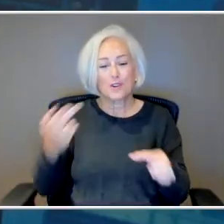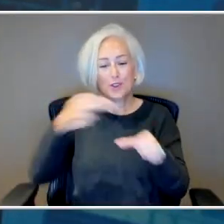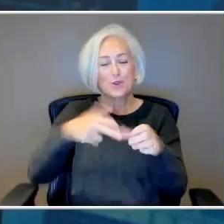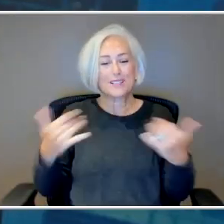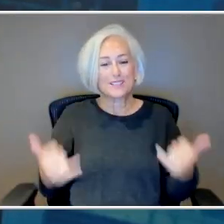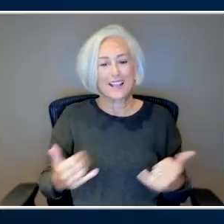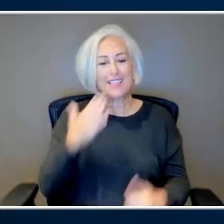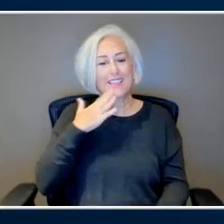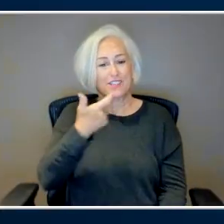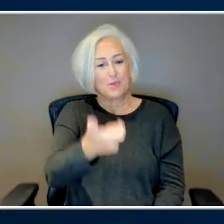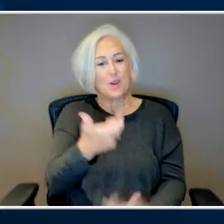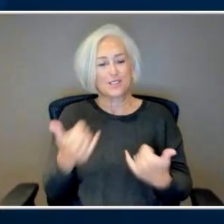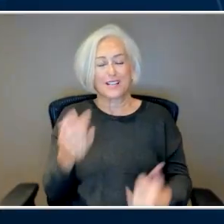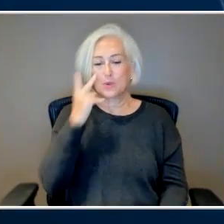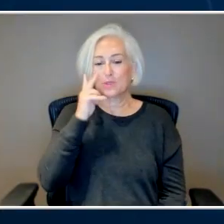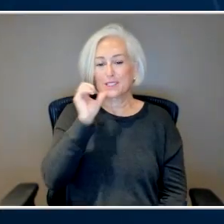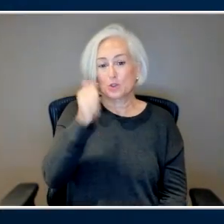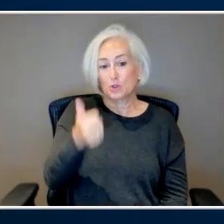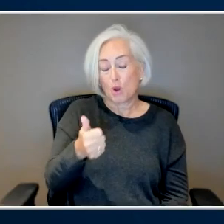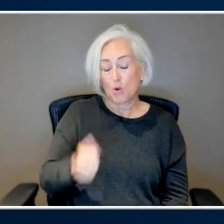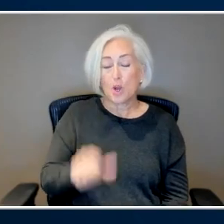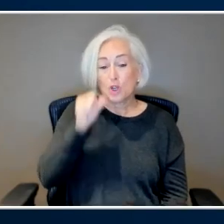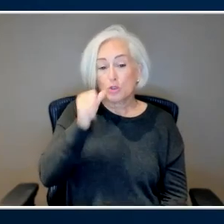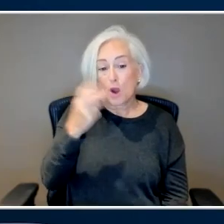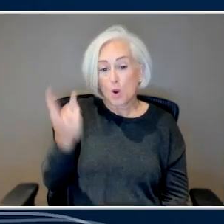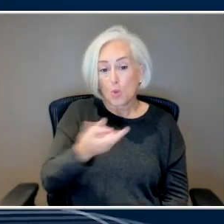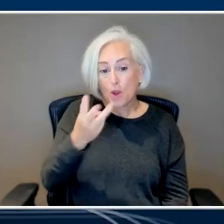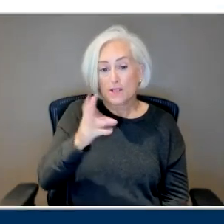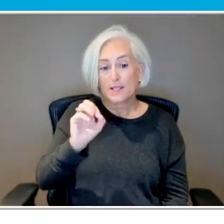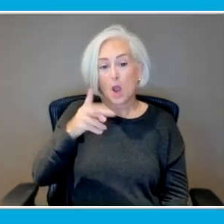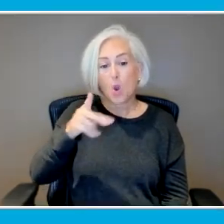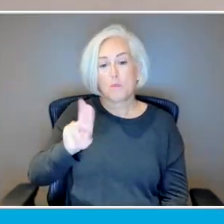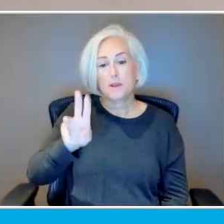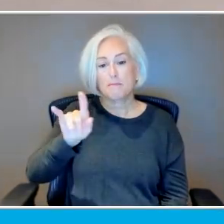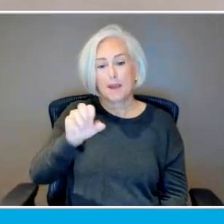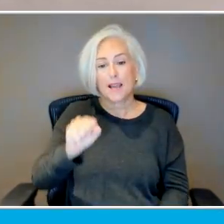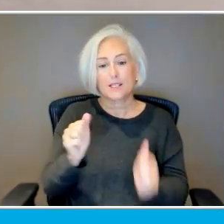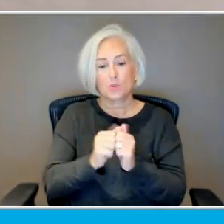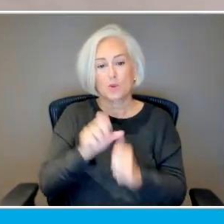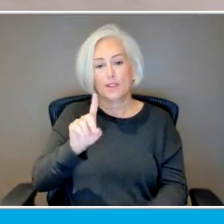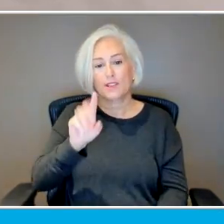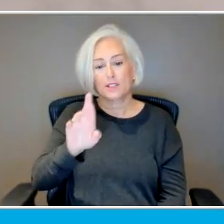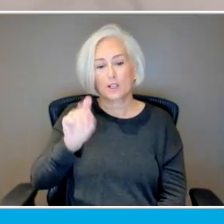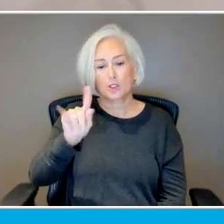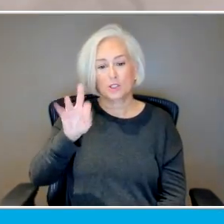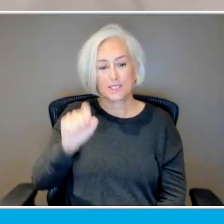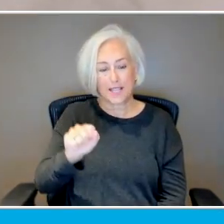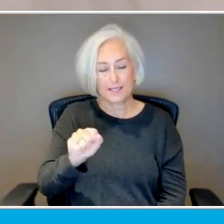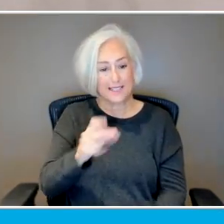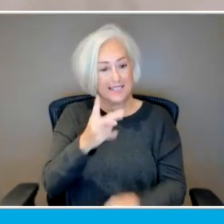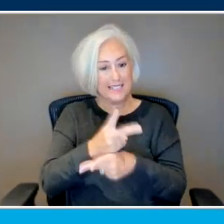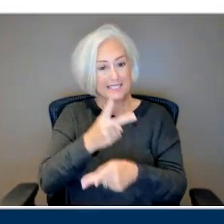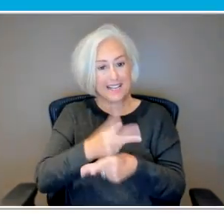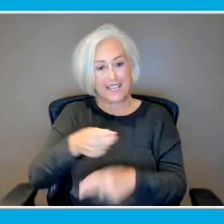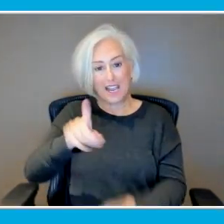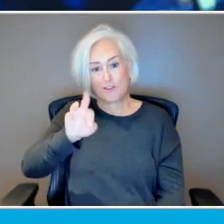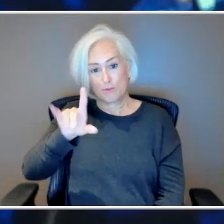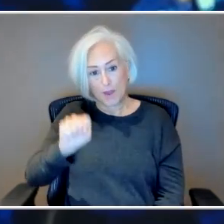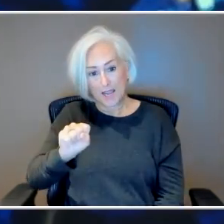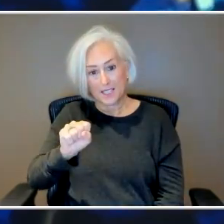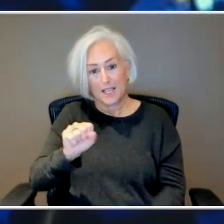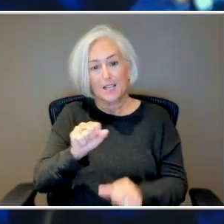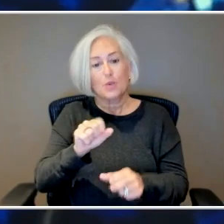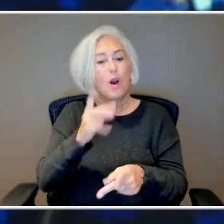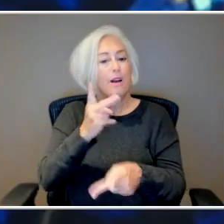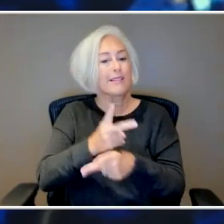here tomorrow. Coming up Wednesday on Open Mics with Dr. Stites, treating the prostate while preserving sexual health. I'm